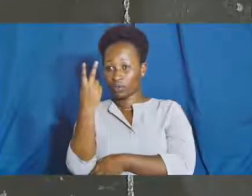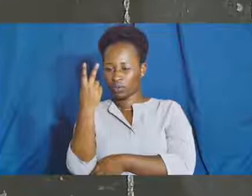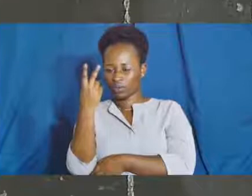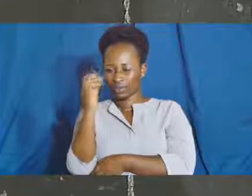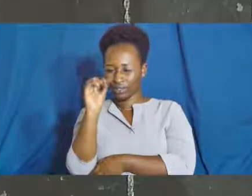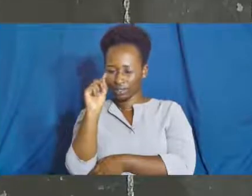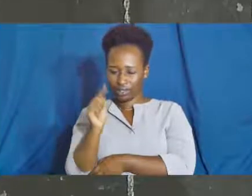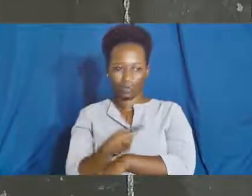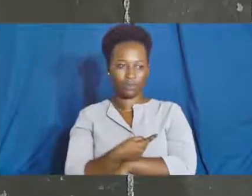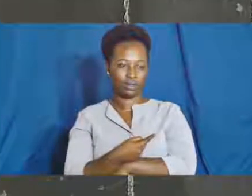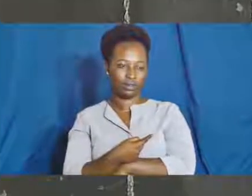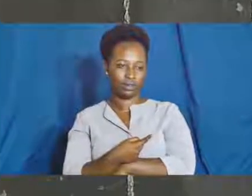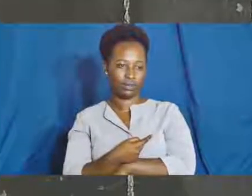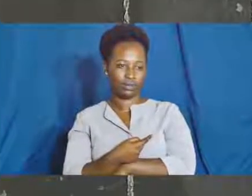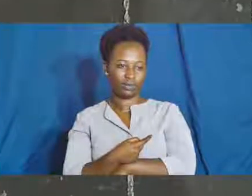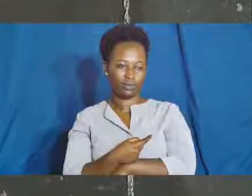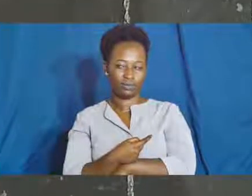120,000.